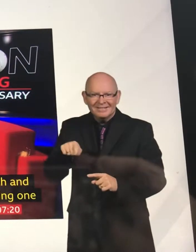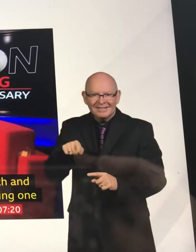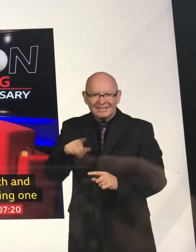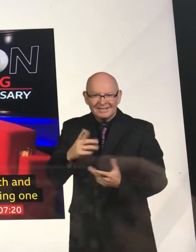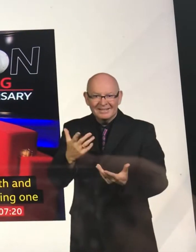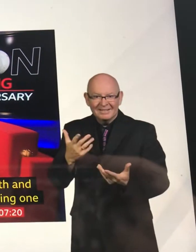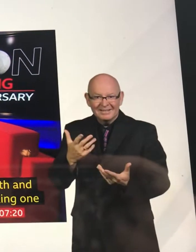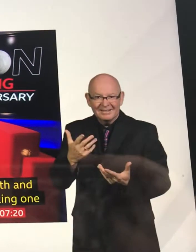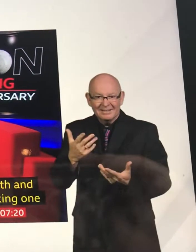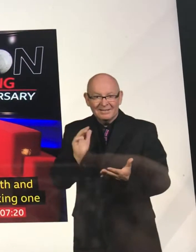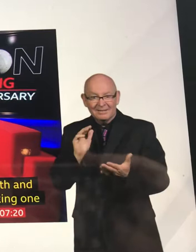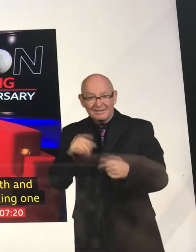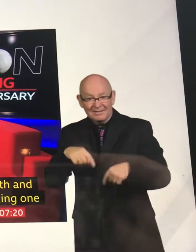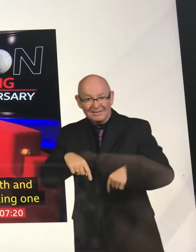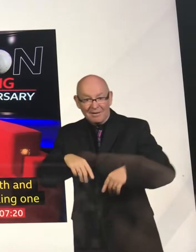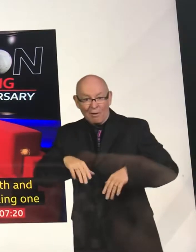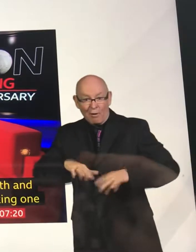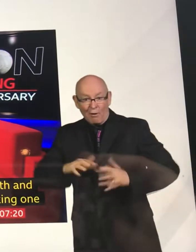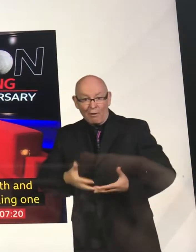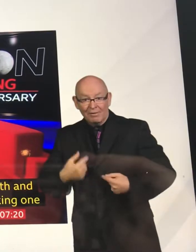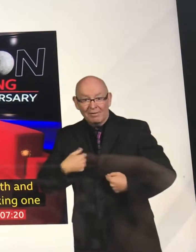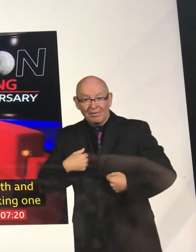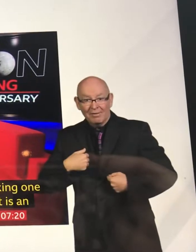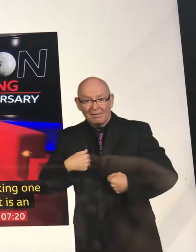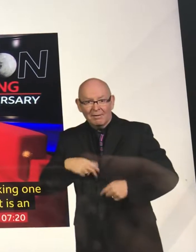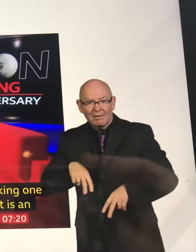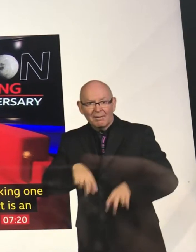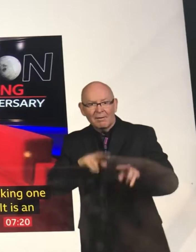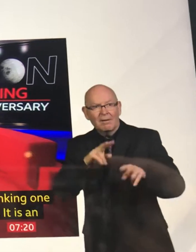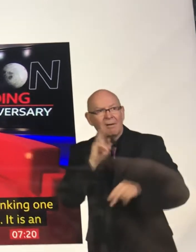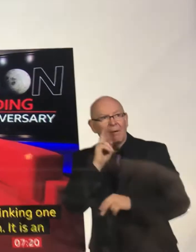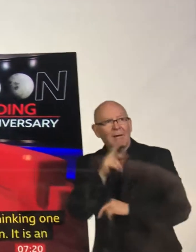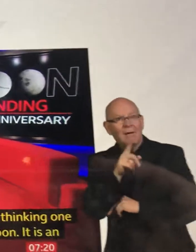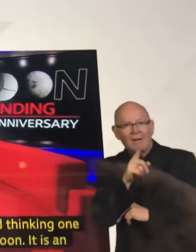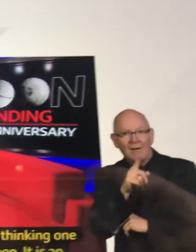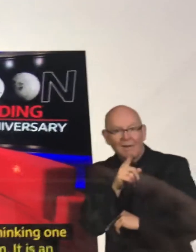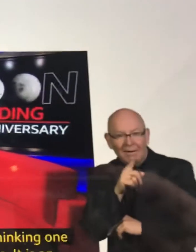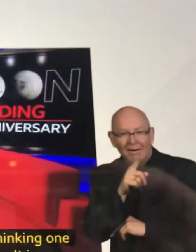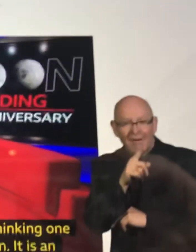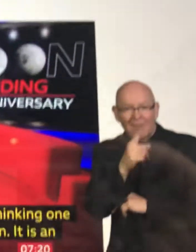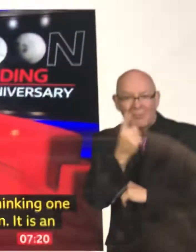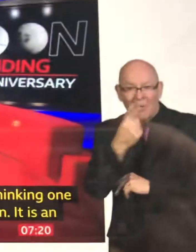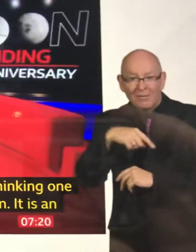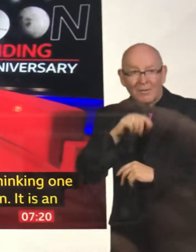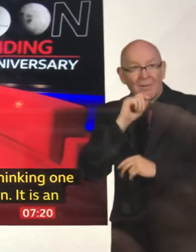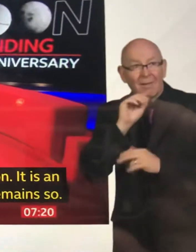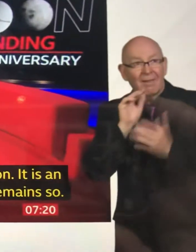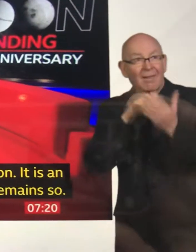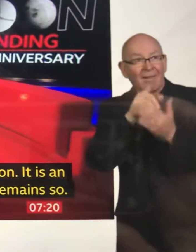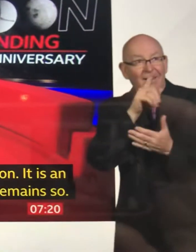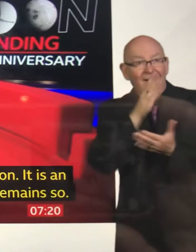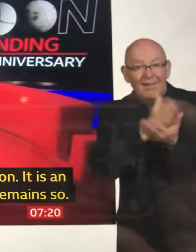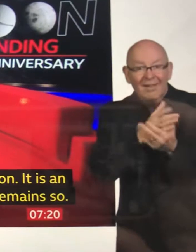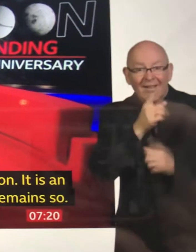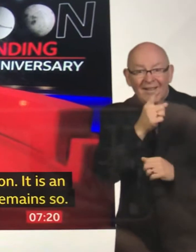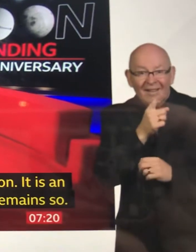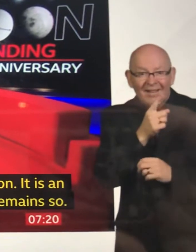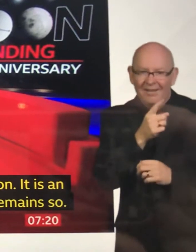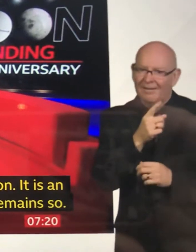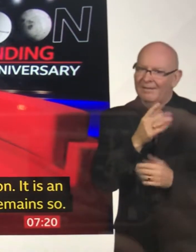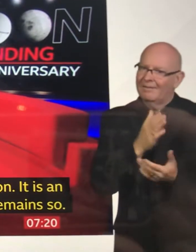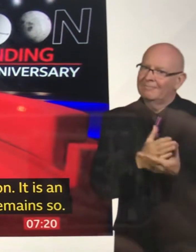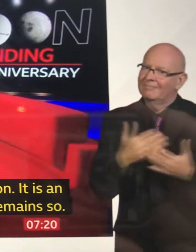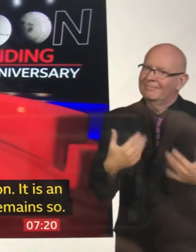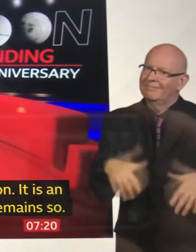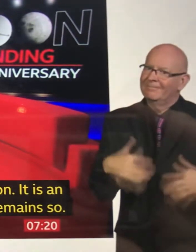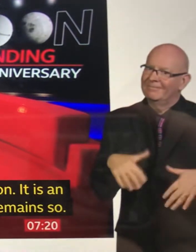22 million people tuned in to watch the BBC's first all-night broadcast. It was all unplanned. James Burke was the man who